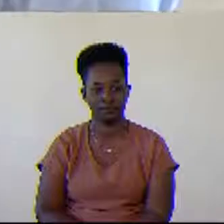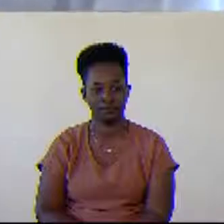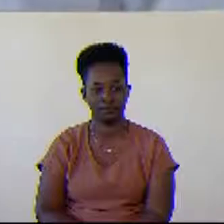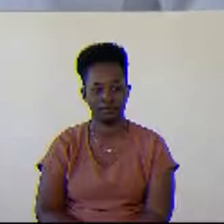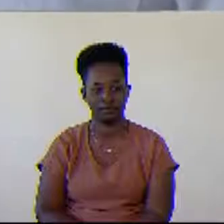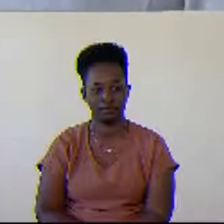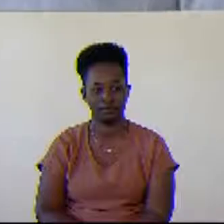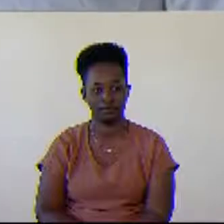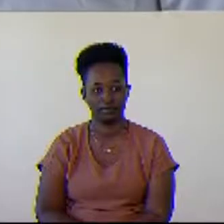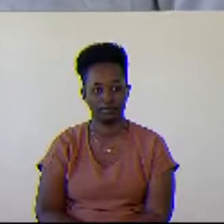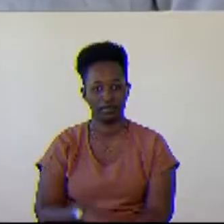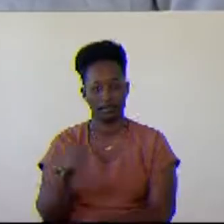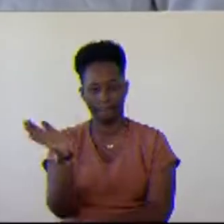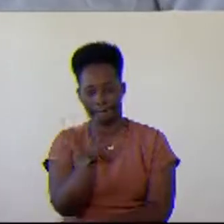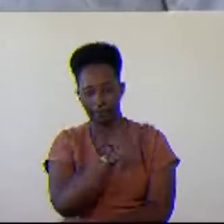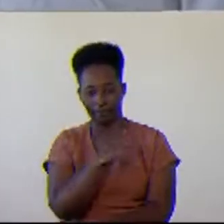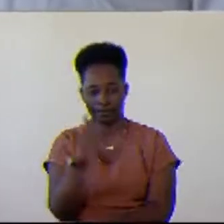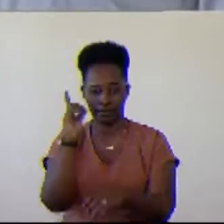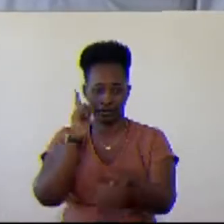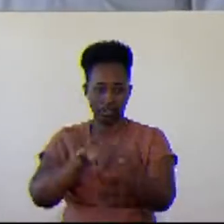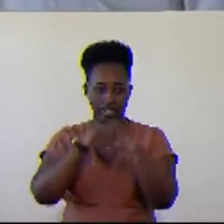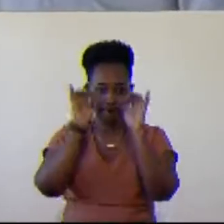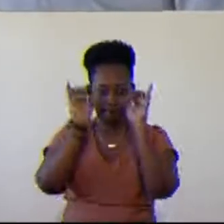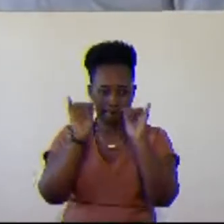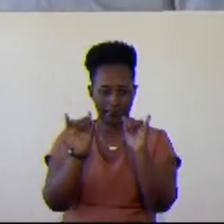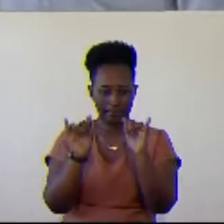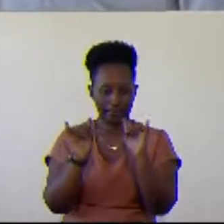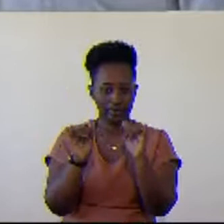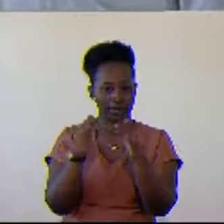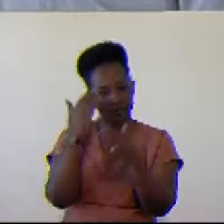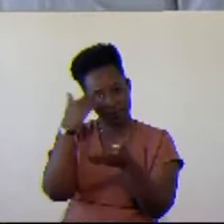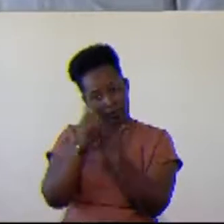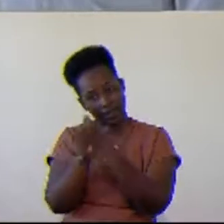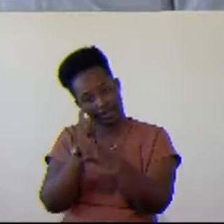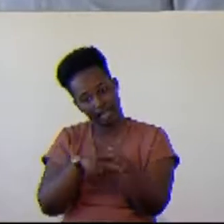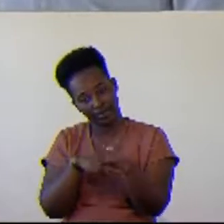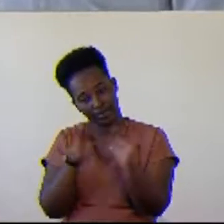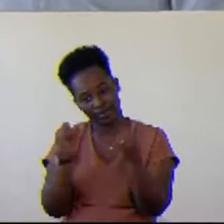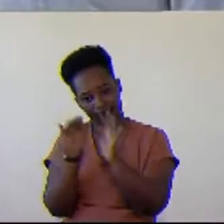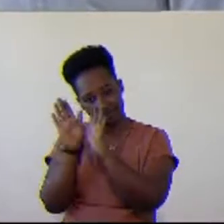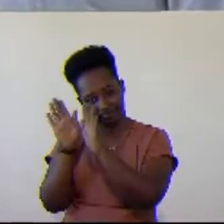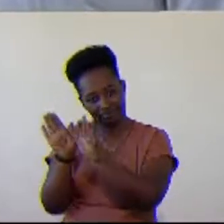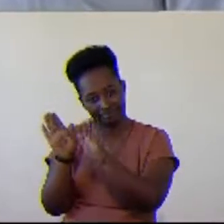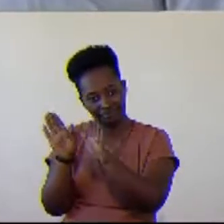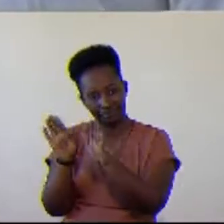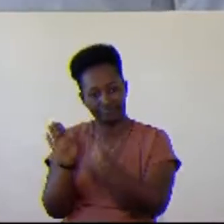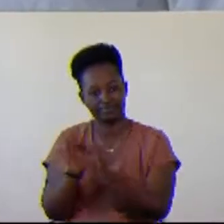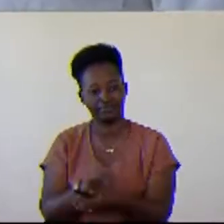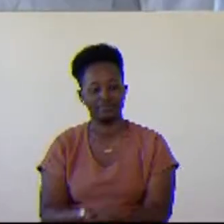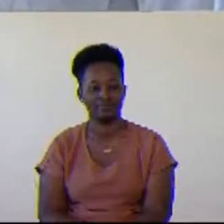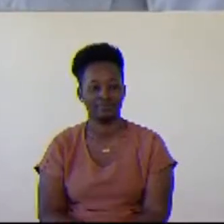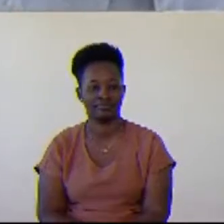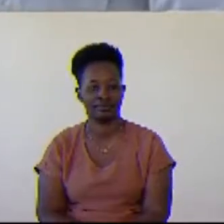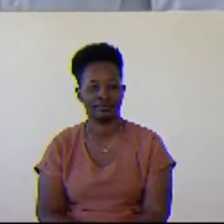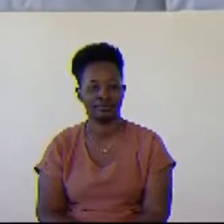swing until it also comes to rest. In the interest of time, I'm going to try to make it come to rest more quickly.